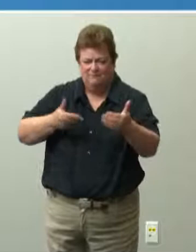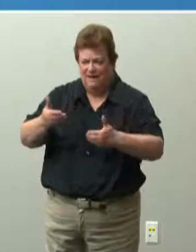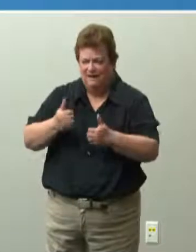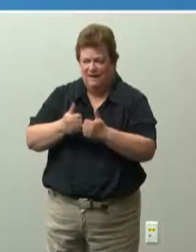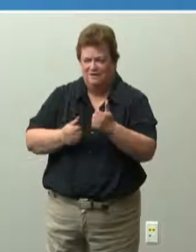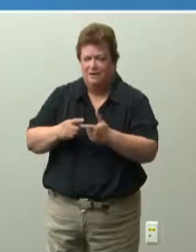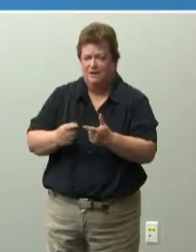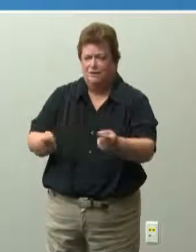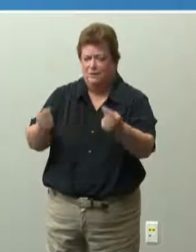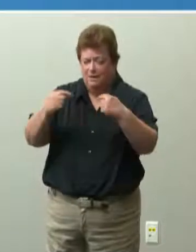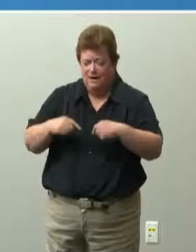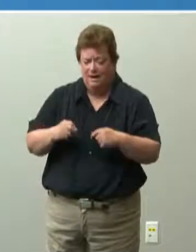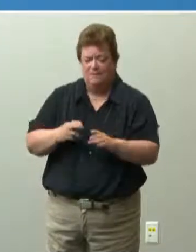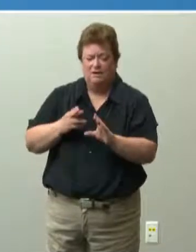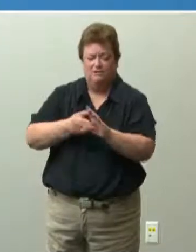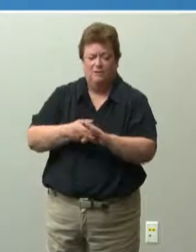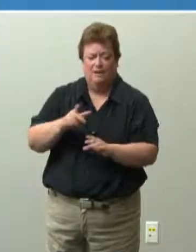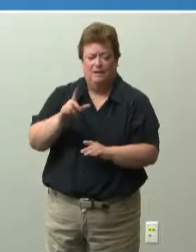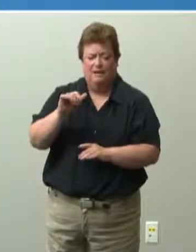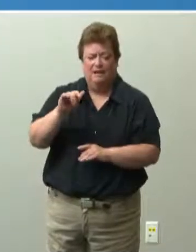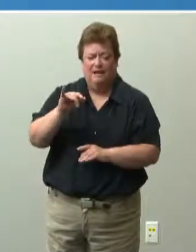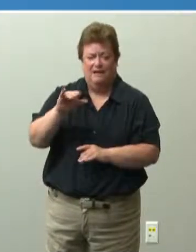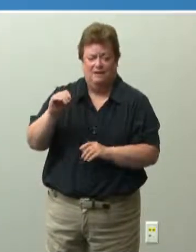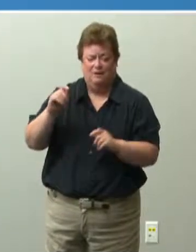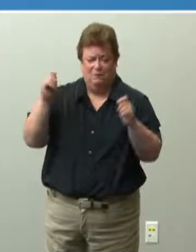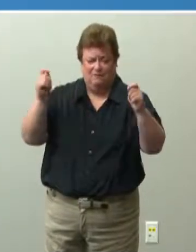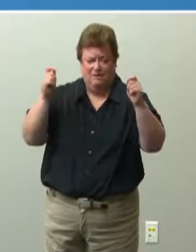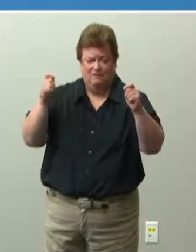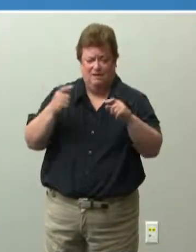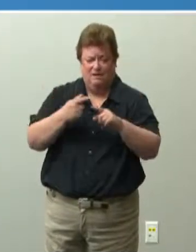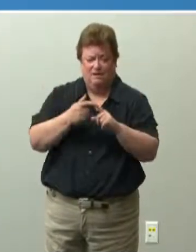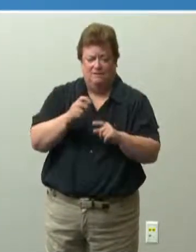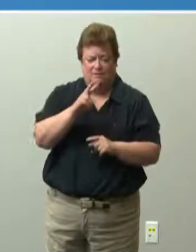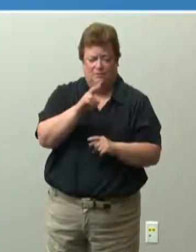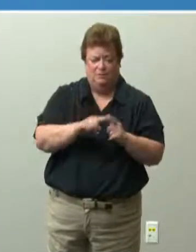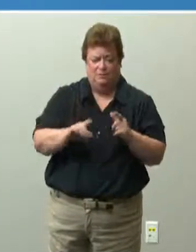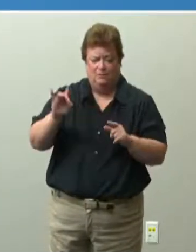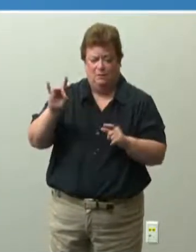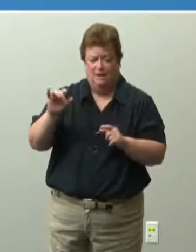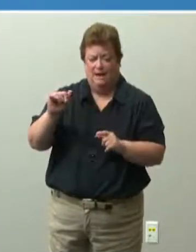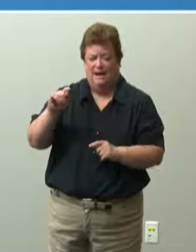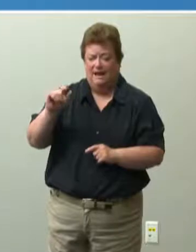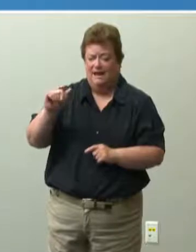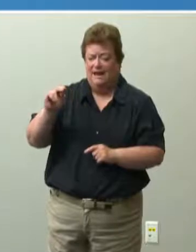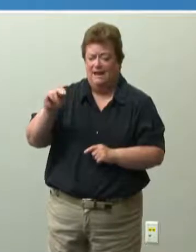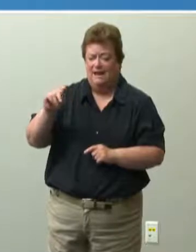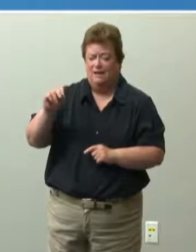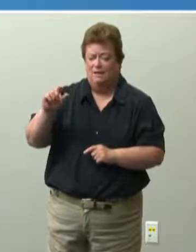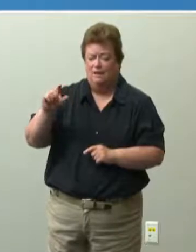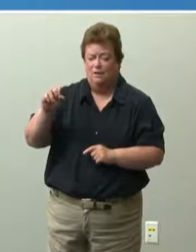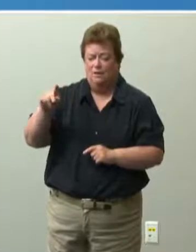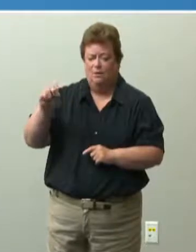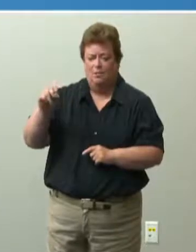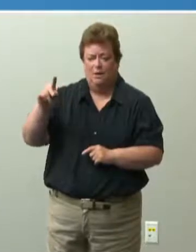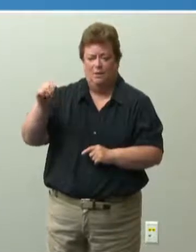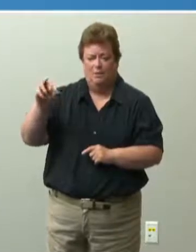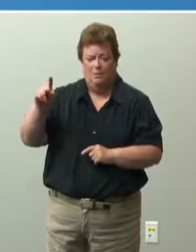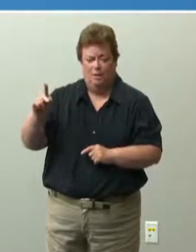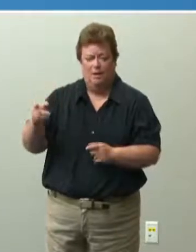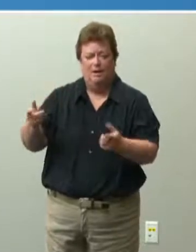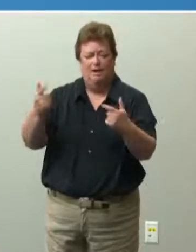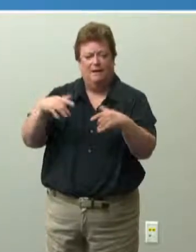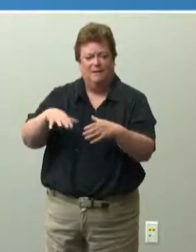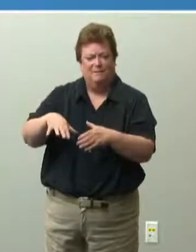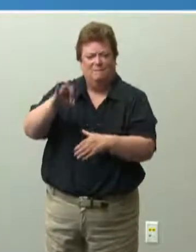out and enjoy the Latino Festival from 2 to 8 p.m. at Antelope Park. Come and discover